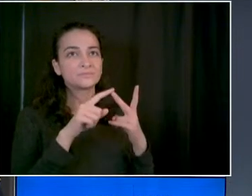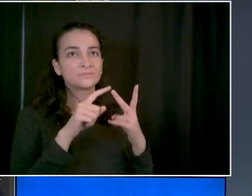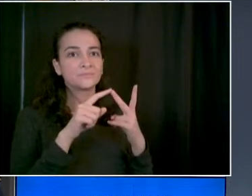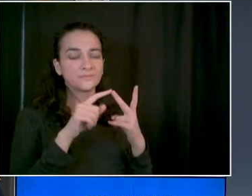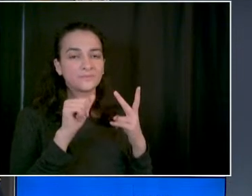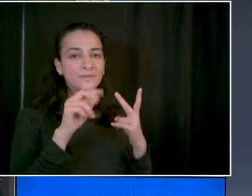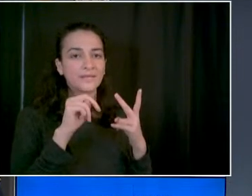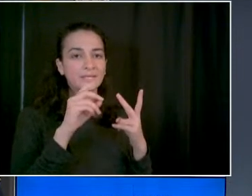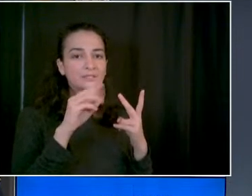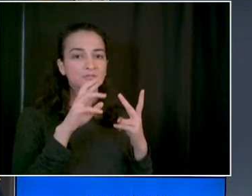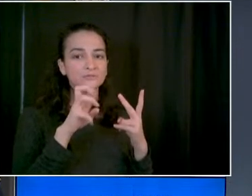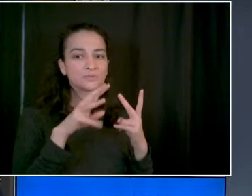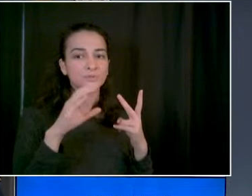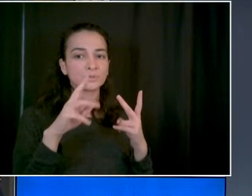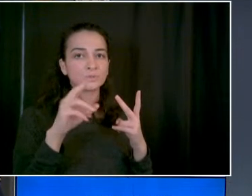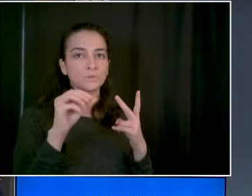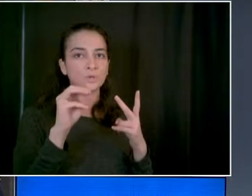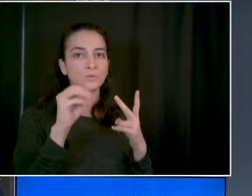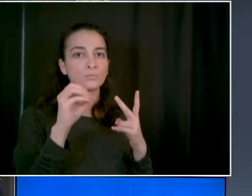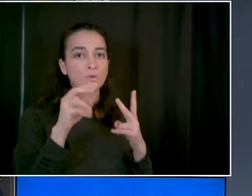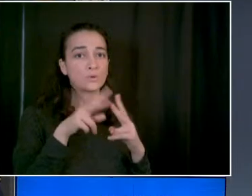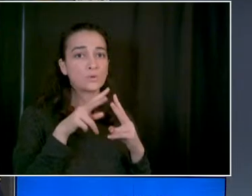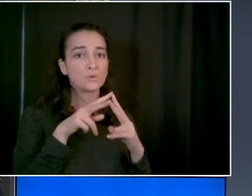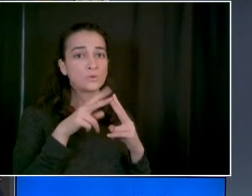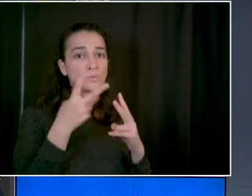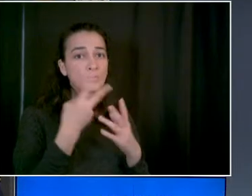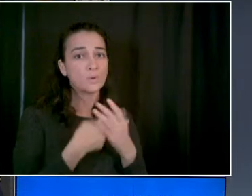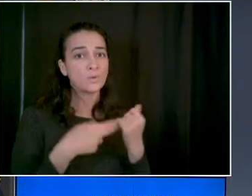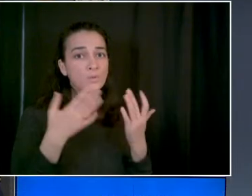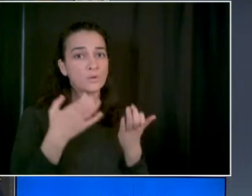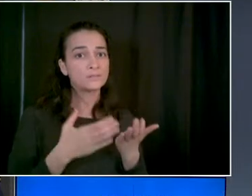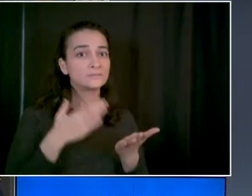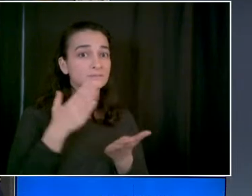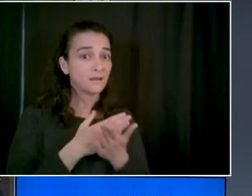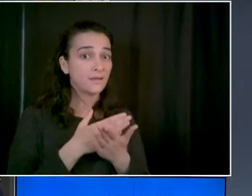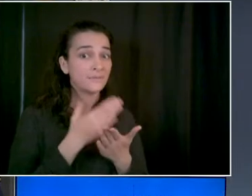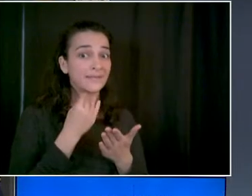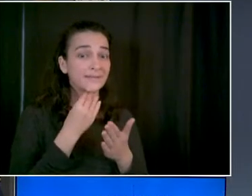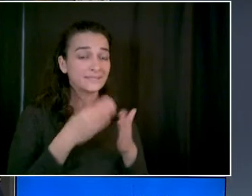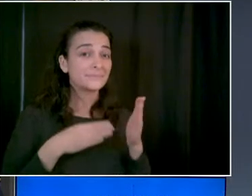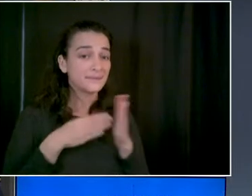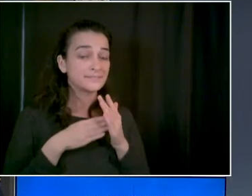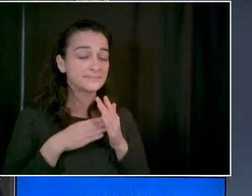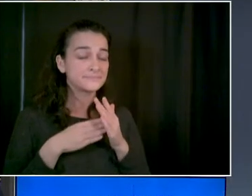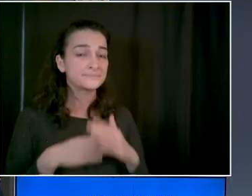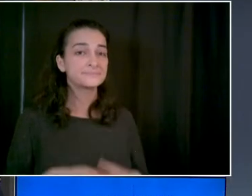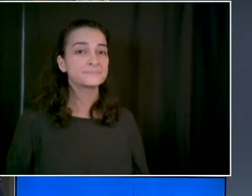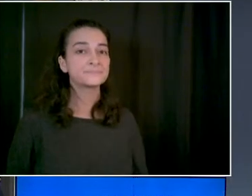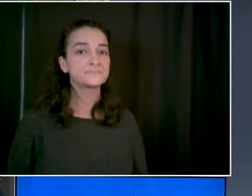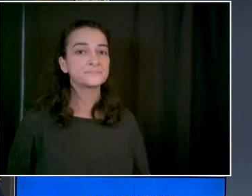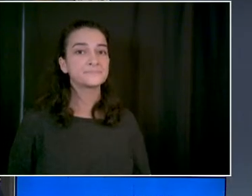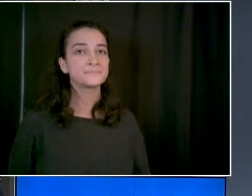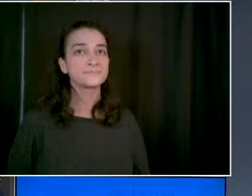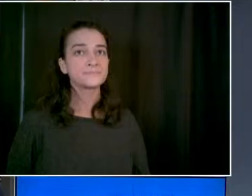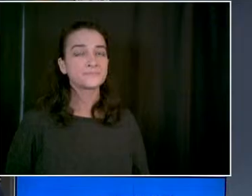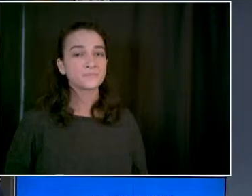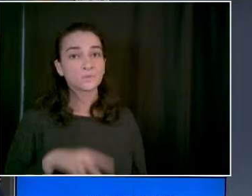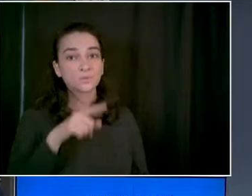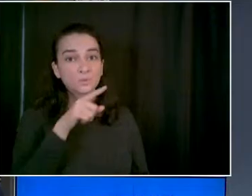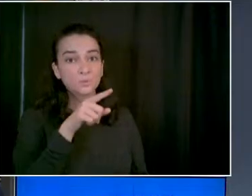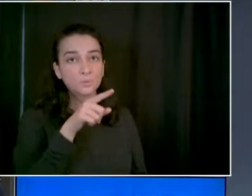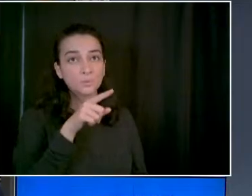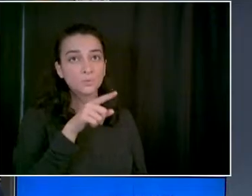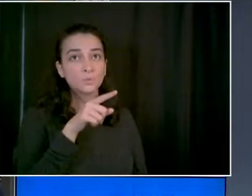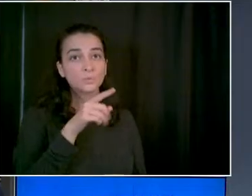fighting anti-Semitism. Yes. I wanted to give you an opportunity to say how you would differ from Andrew Cuomo in